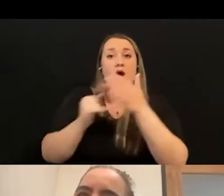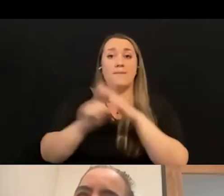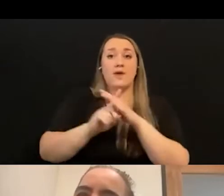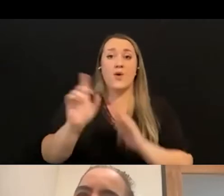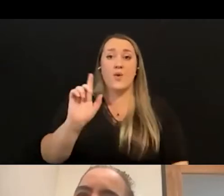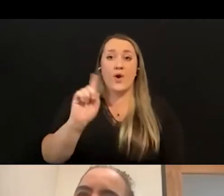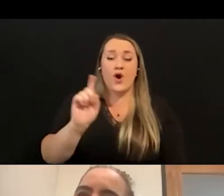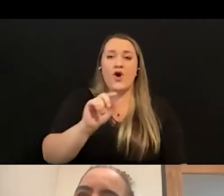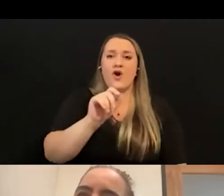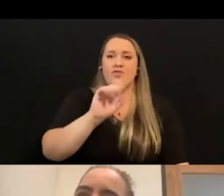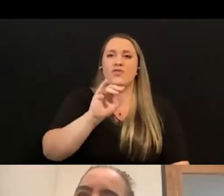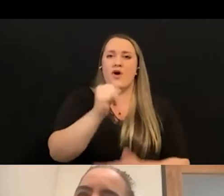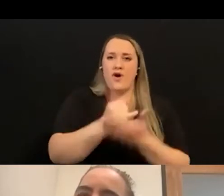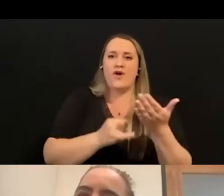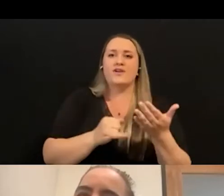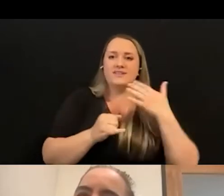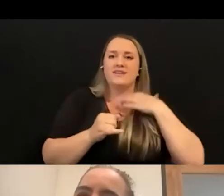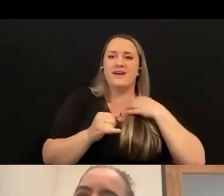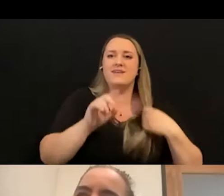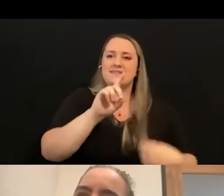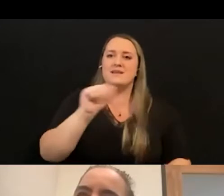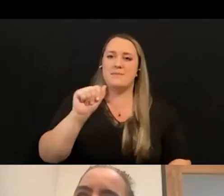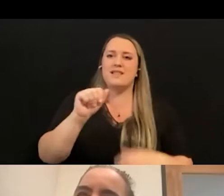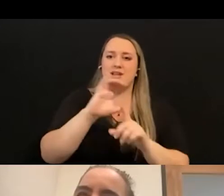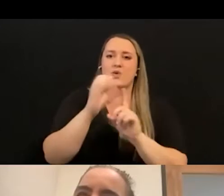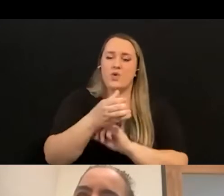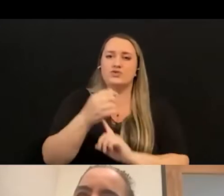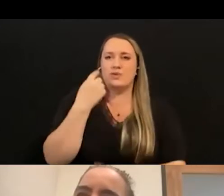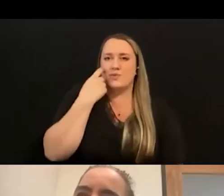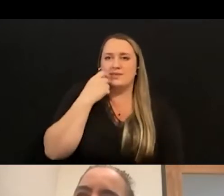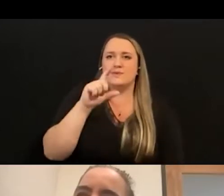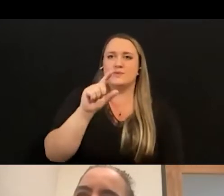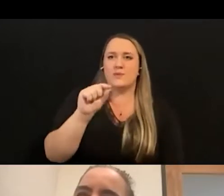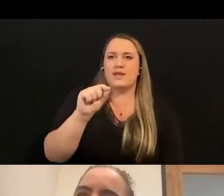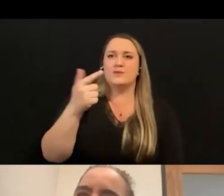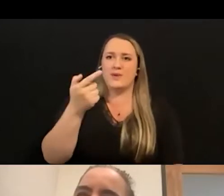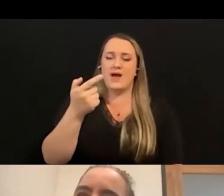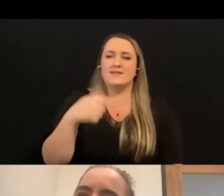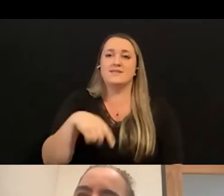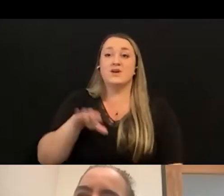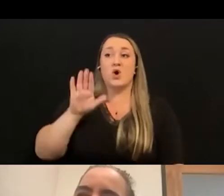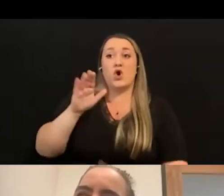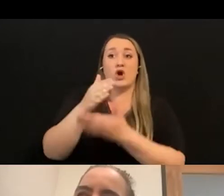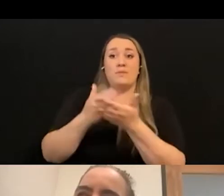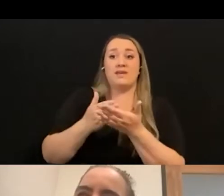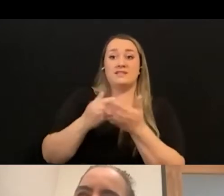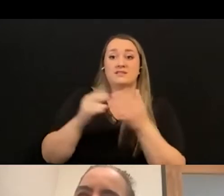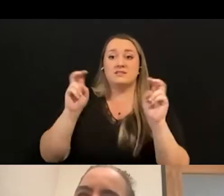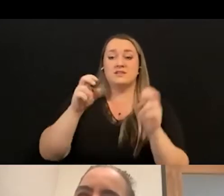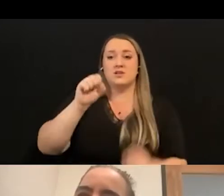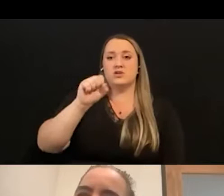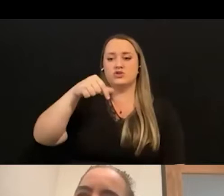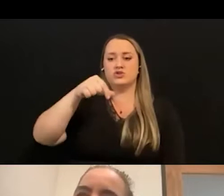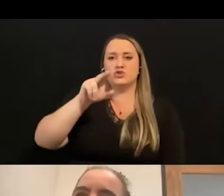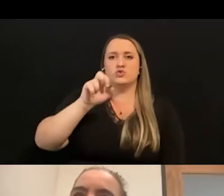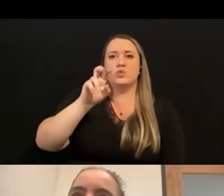of Disability Culture in the latter part of 2021. Her piece, Squared, hangs in the San